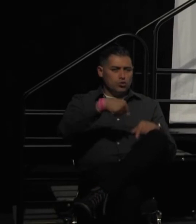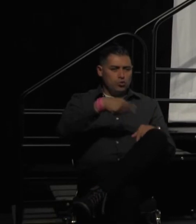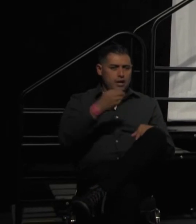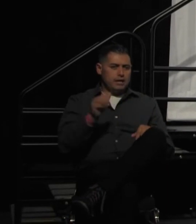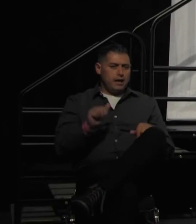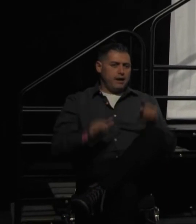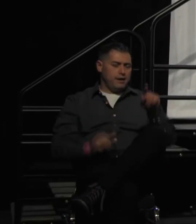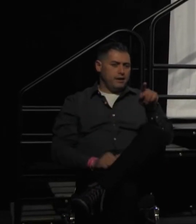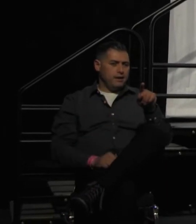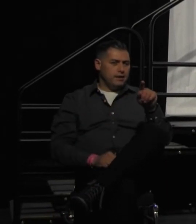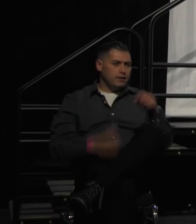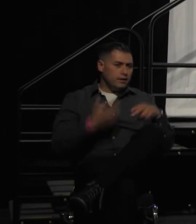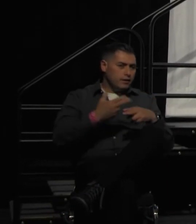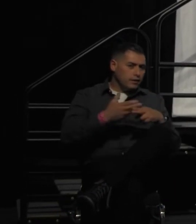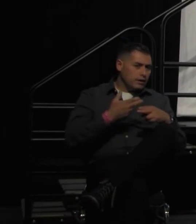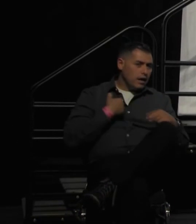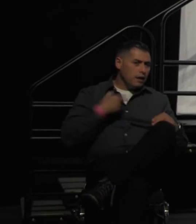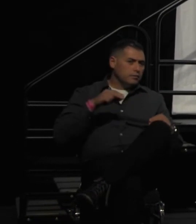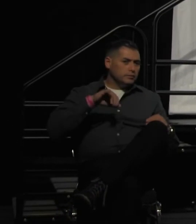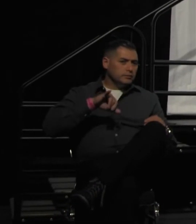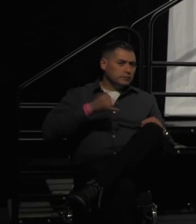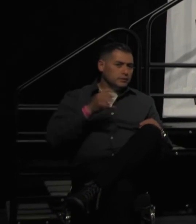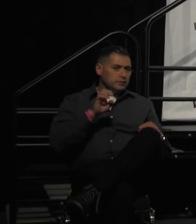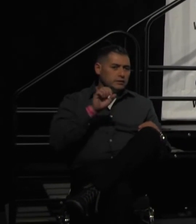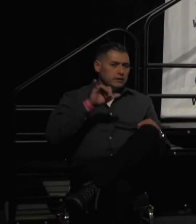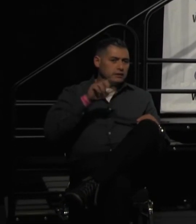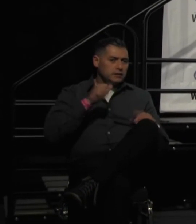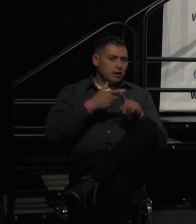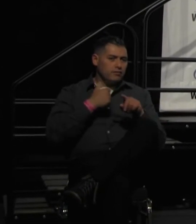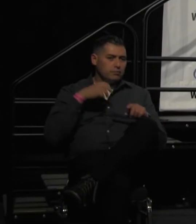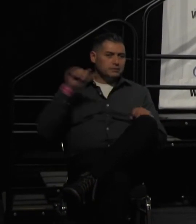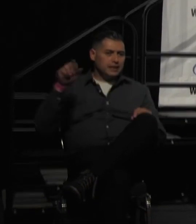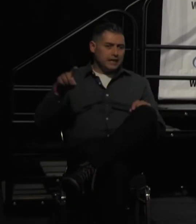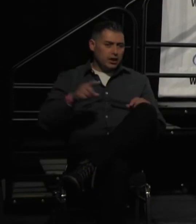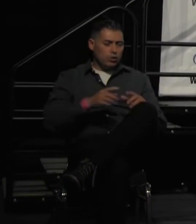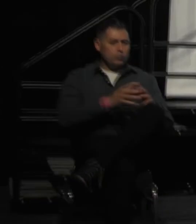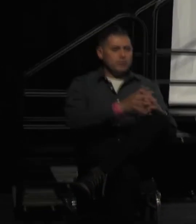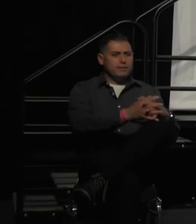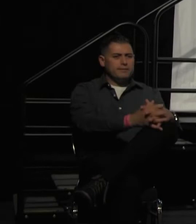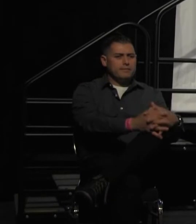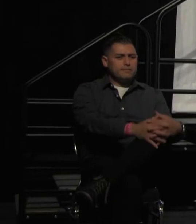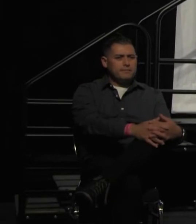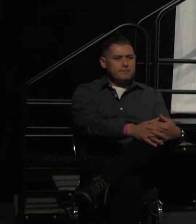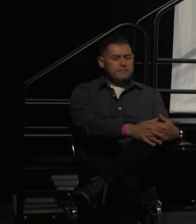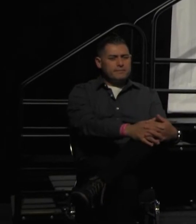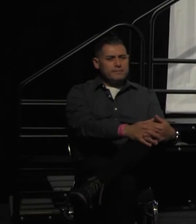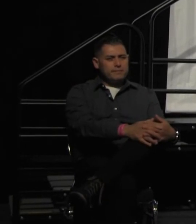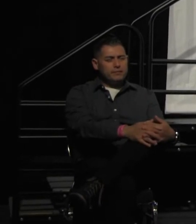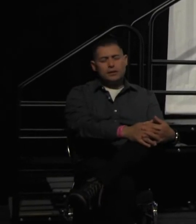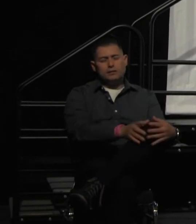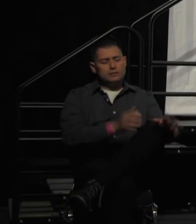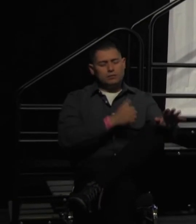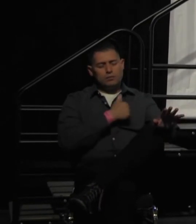and where you're from? I'm Jessica. I'm from San Diego. Yeah. Don't